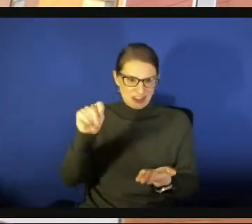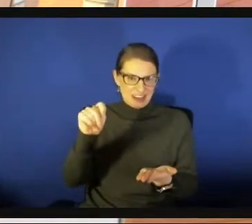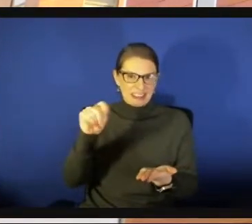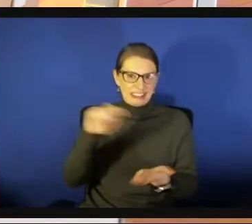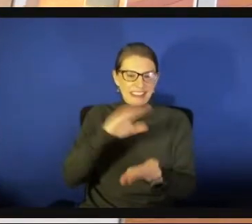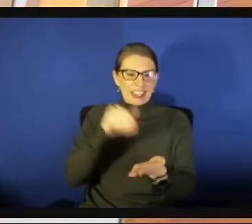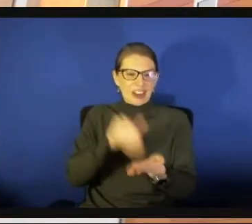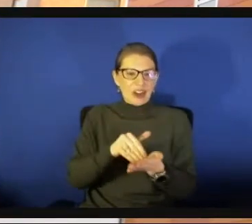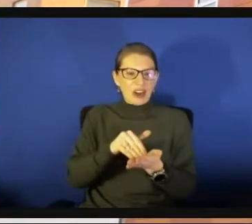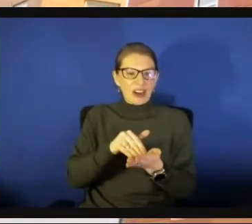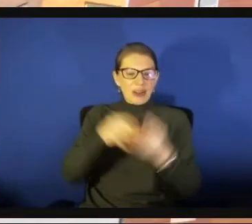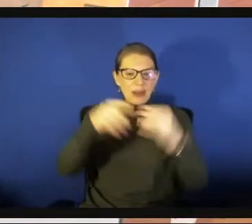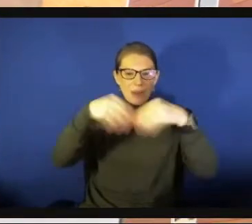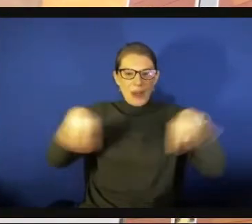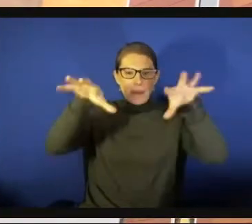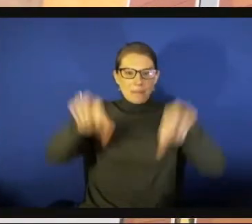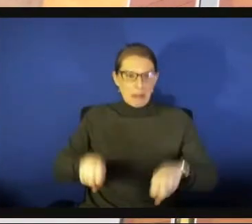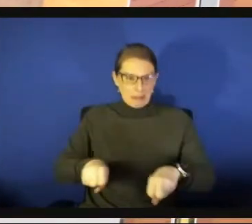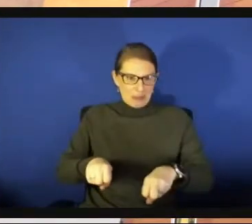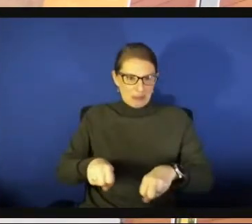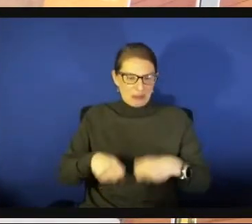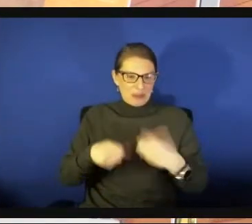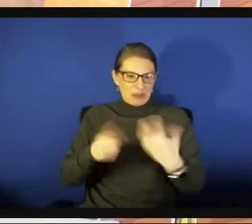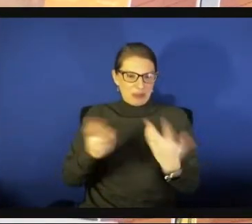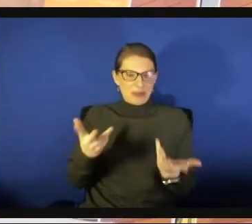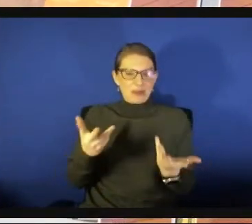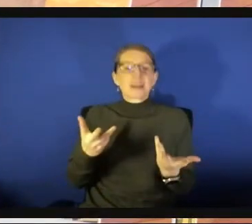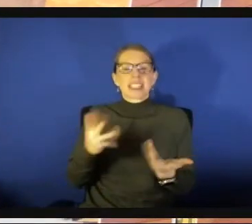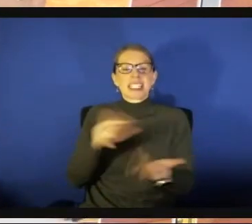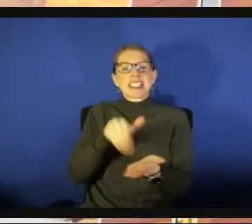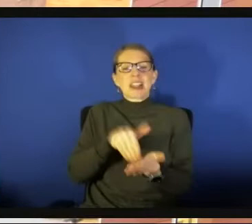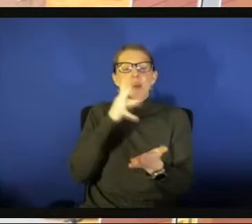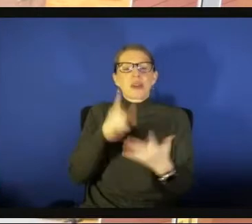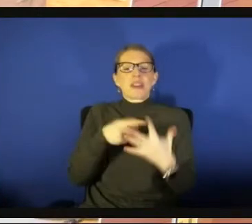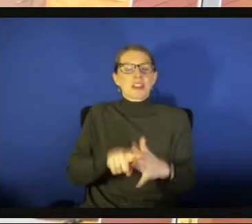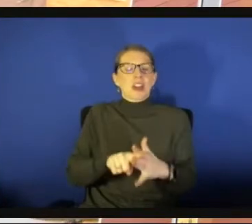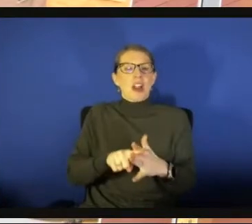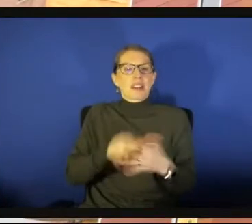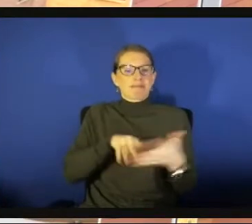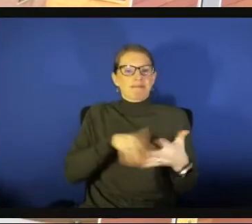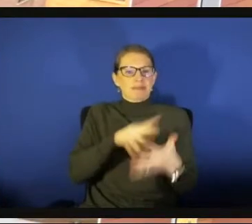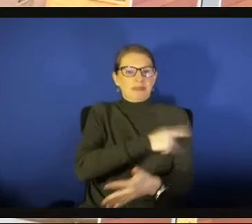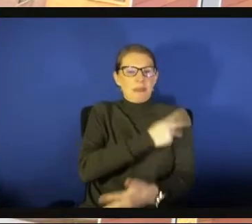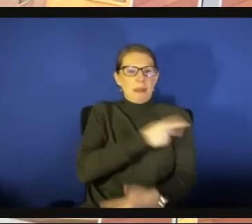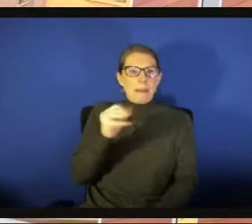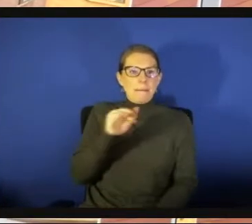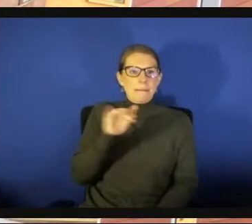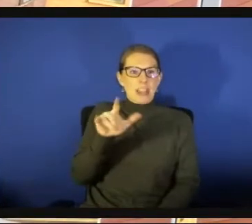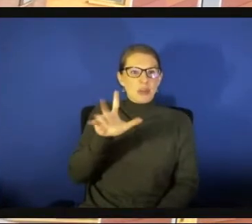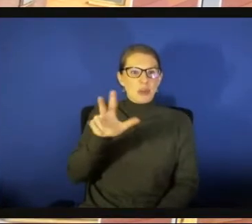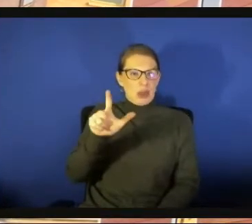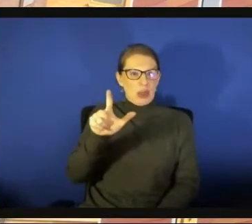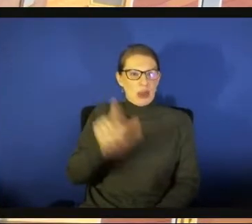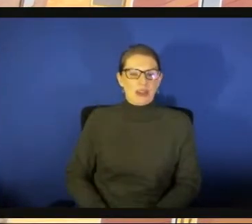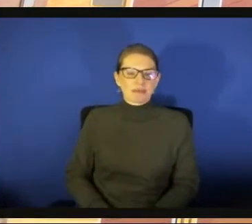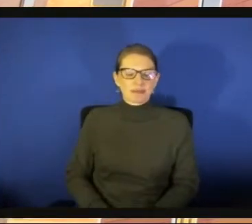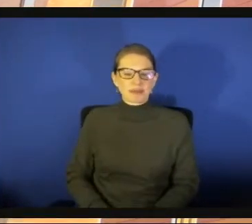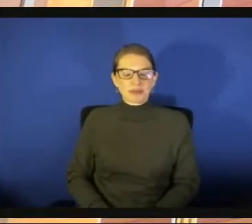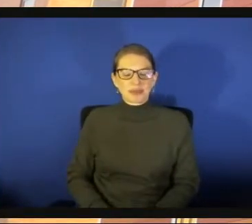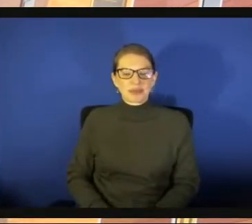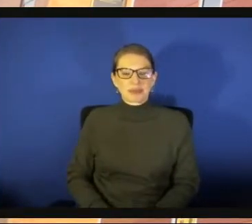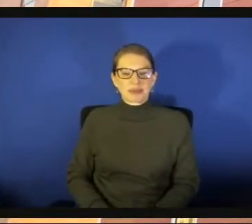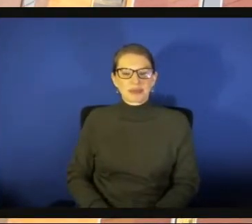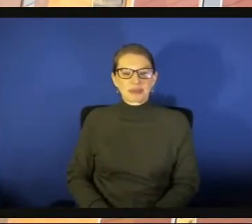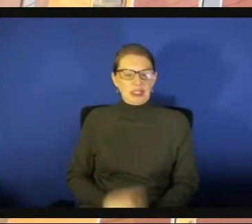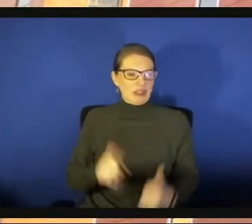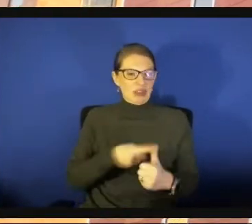Health System. The center will officially start taking patients on May 23rd. We are thrilled to welcome all of you. We